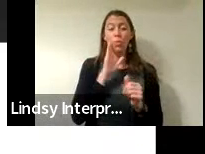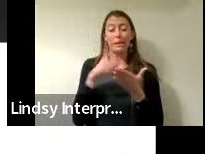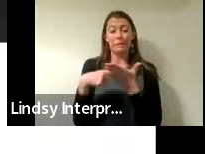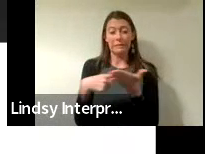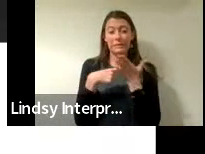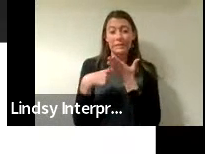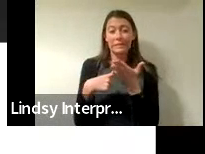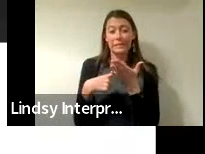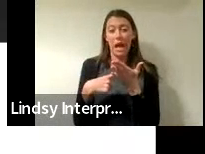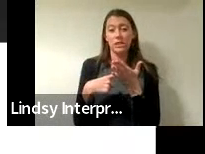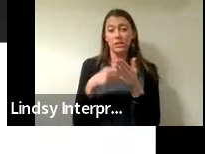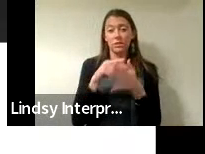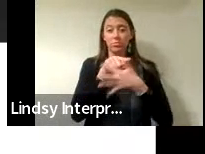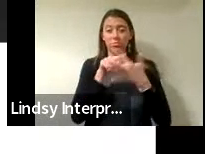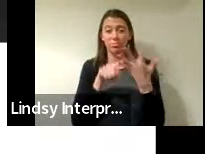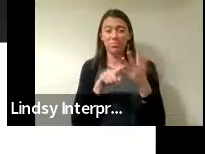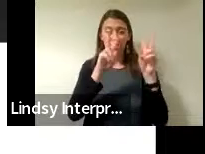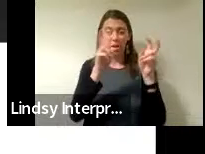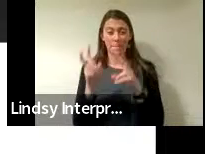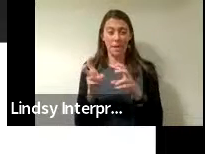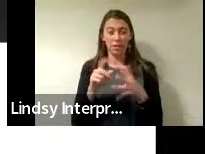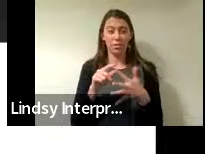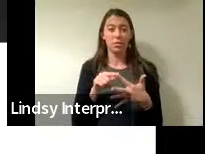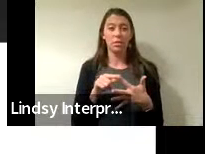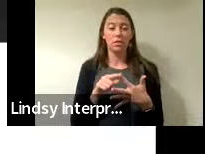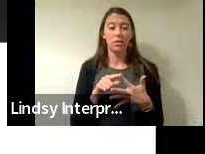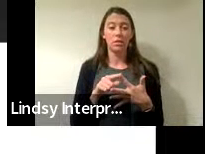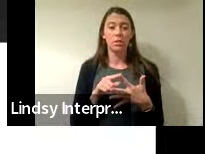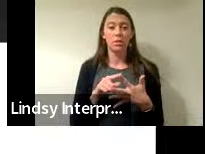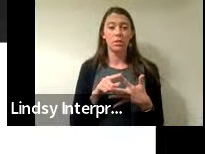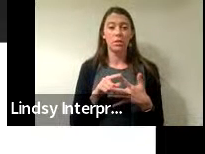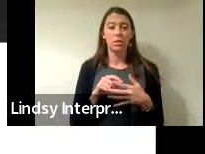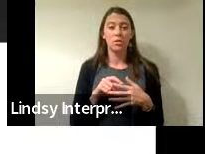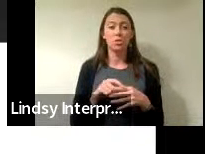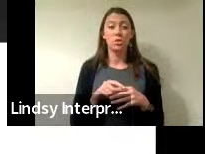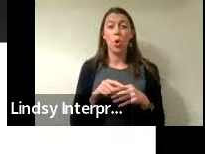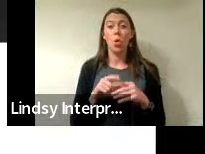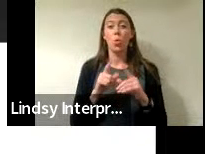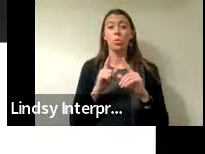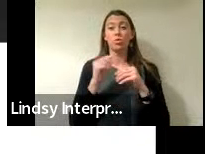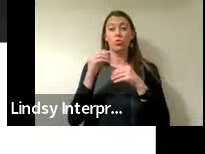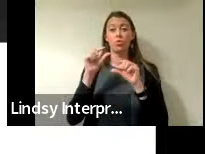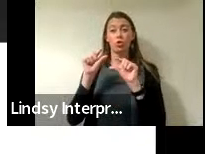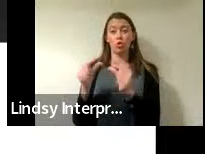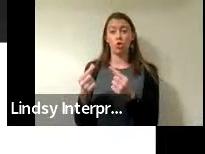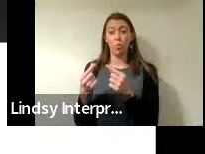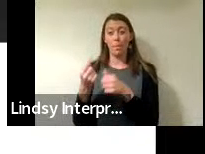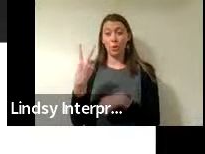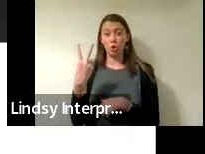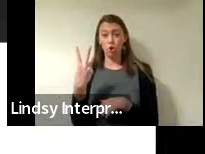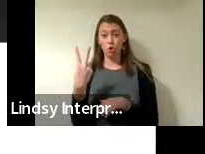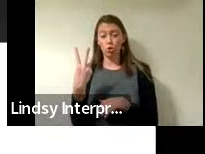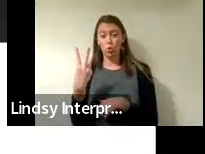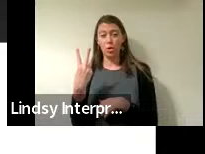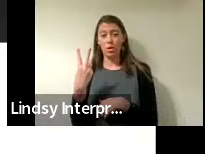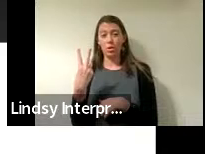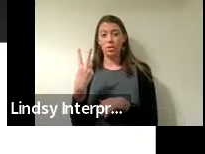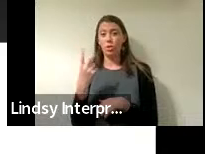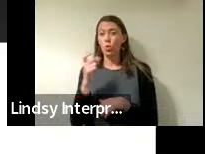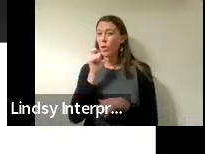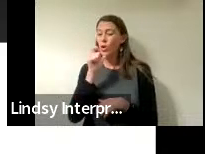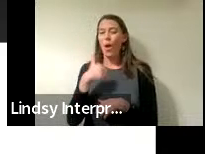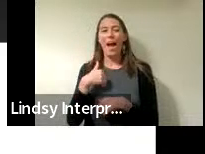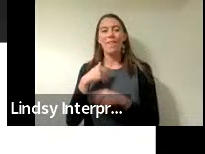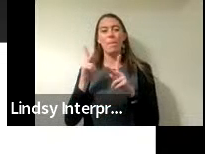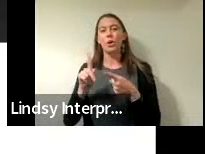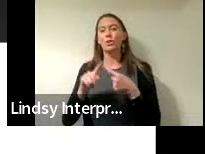number 2, right now we don't have a facilitator for that. And so we were going to combine that with goal number 3. So if you're interested in either